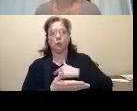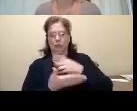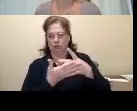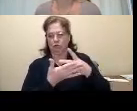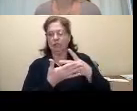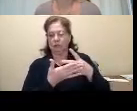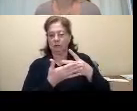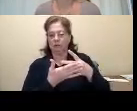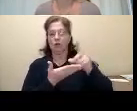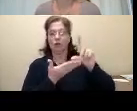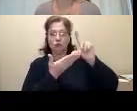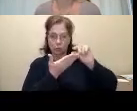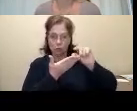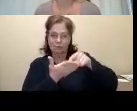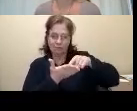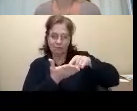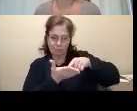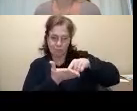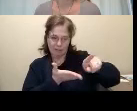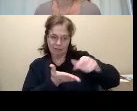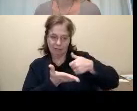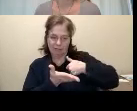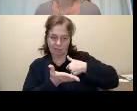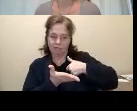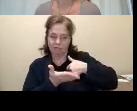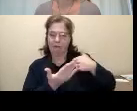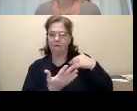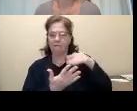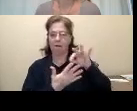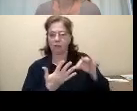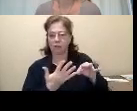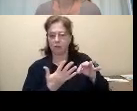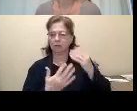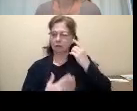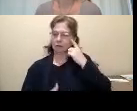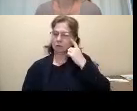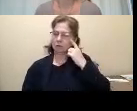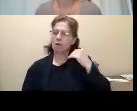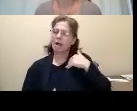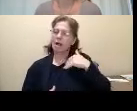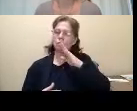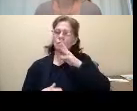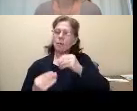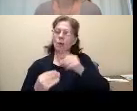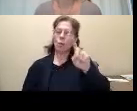reduced self-pay option. We've worked with, I shared that $188 rate. That is